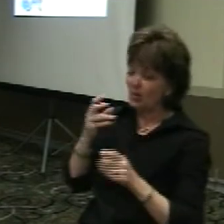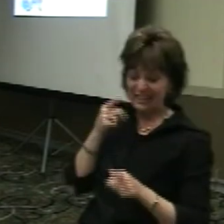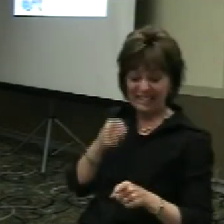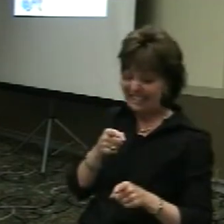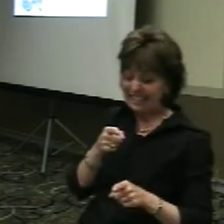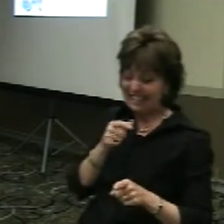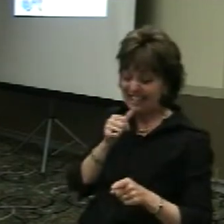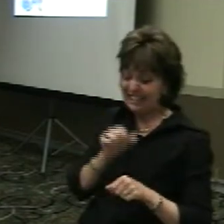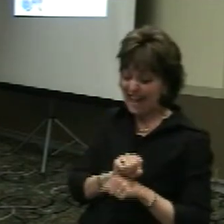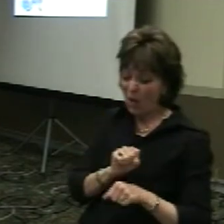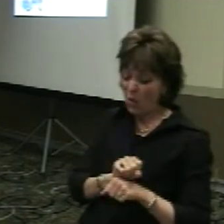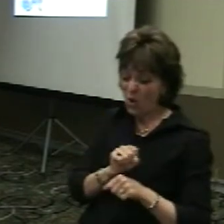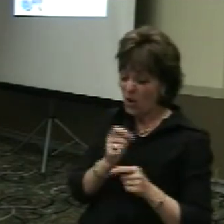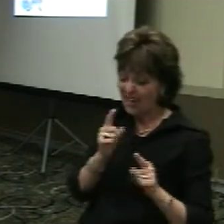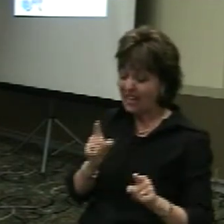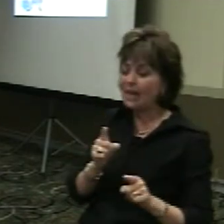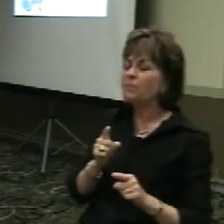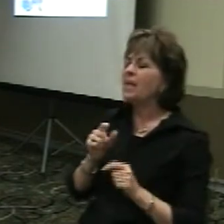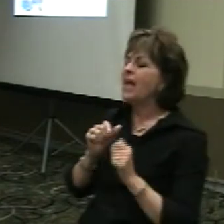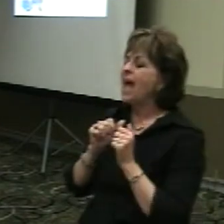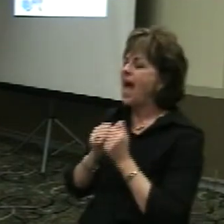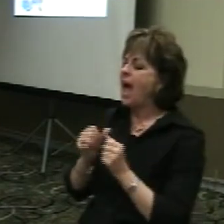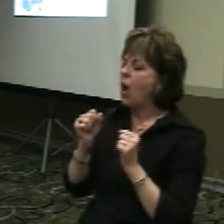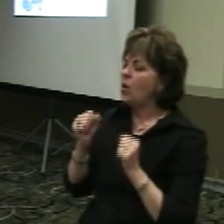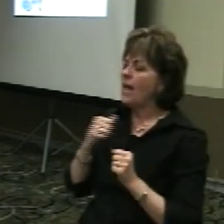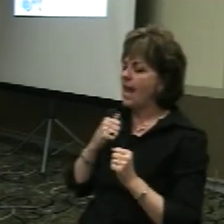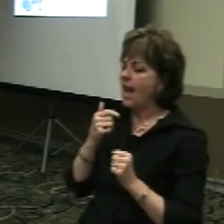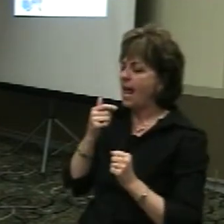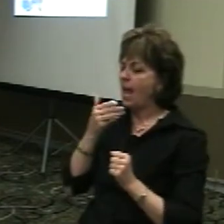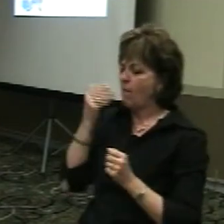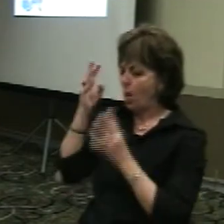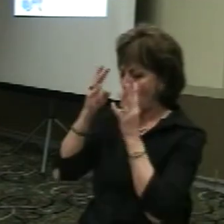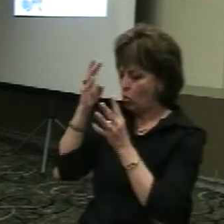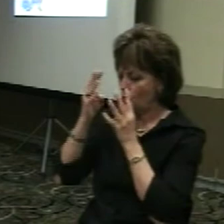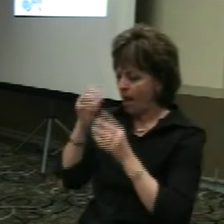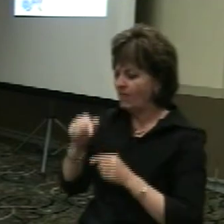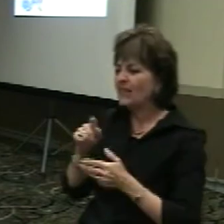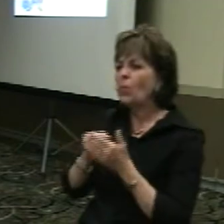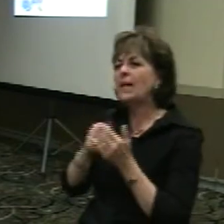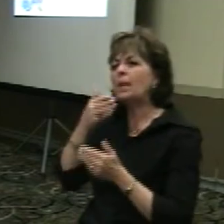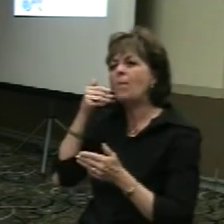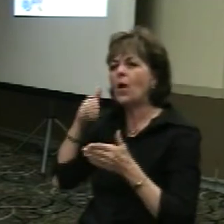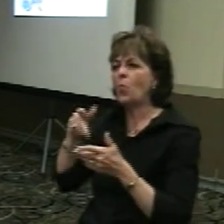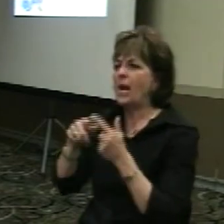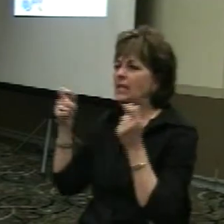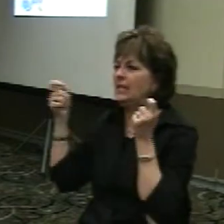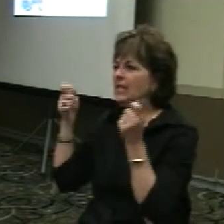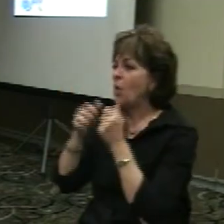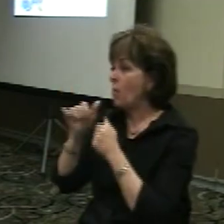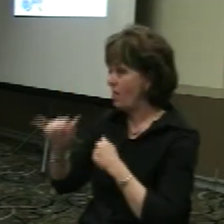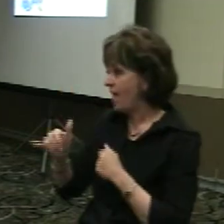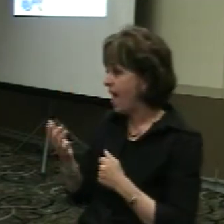is trying to get more information about how could I better craft this? What would be a better way to deal with this?